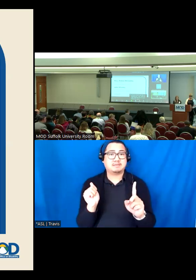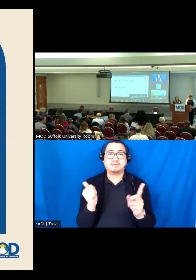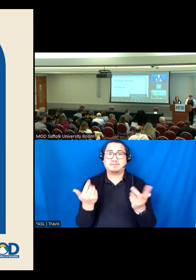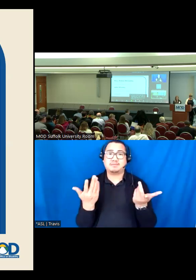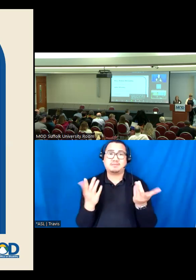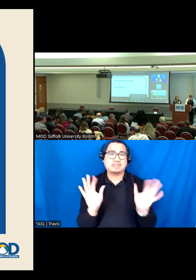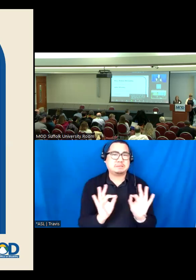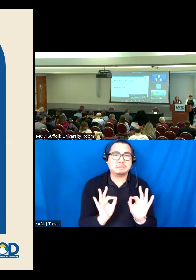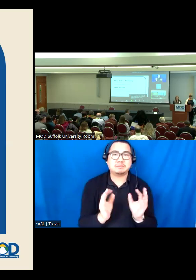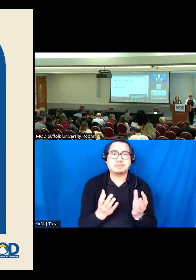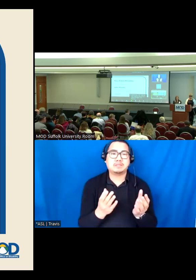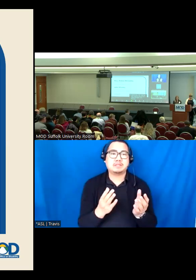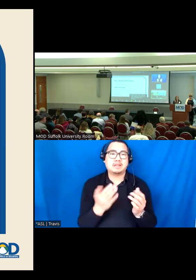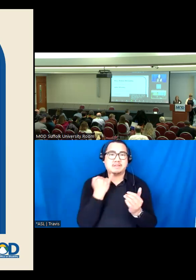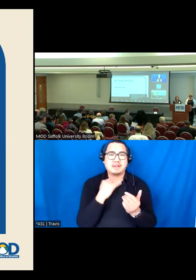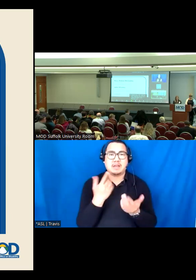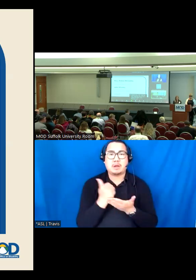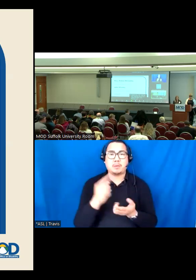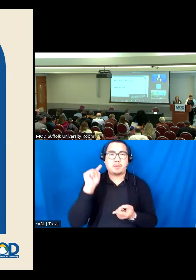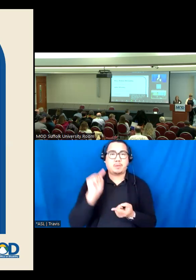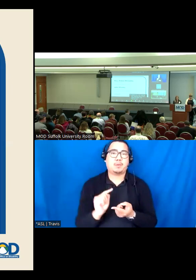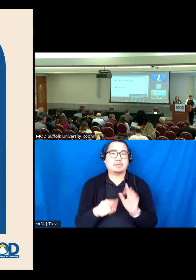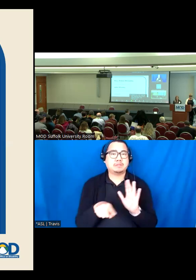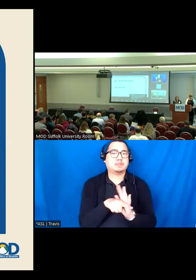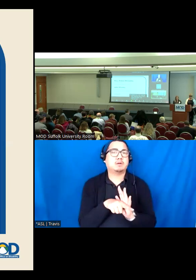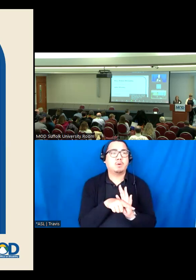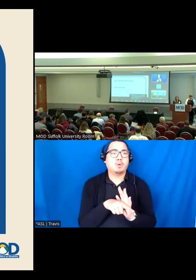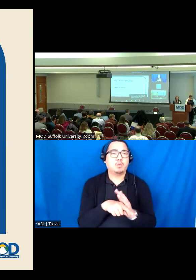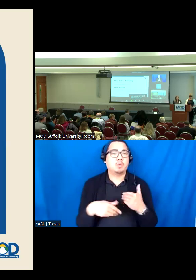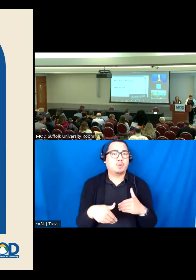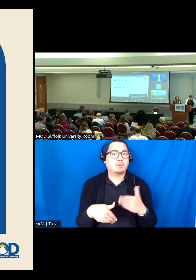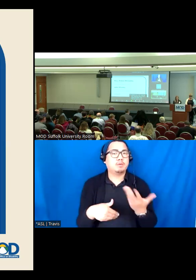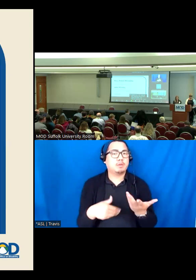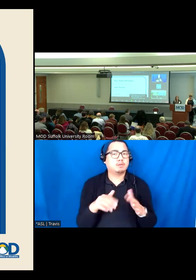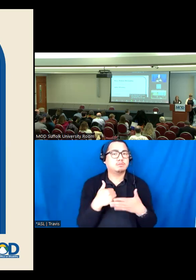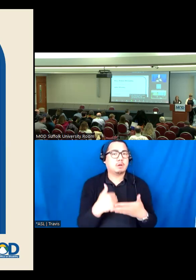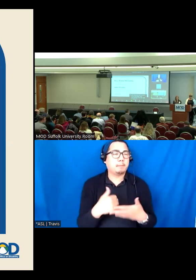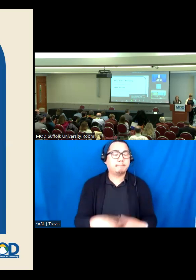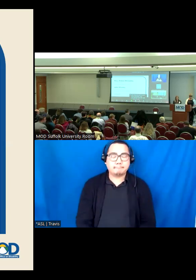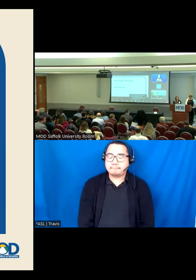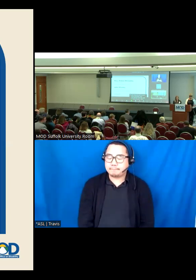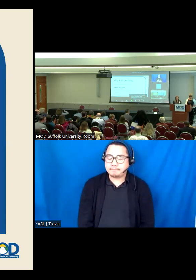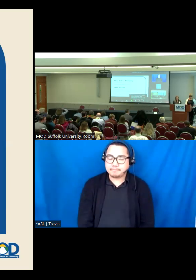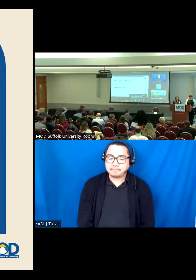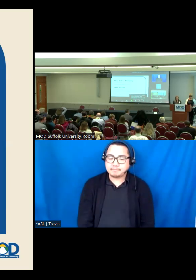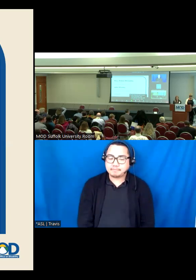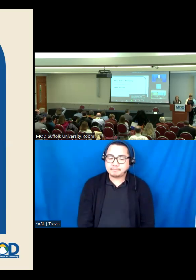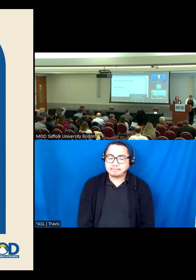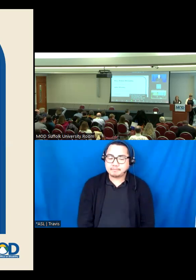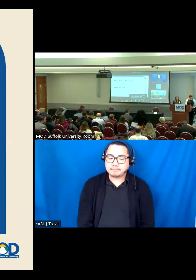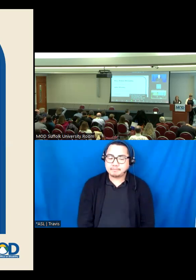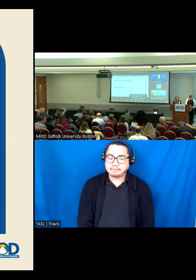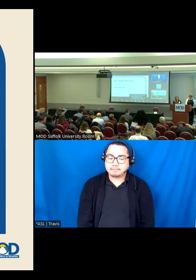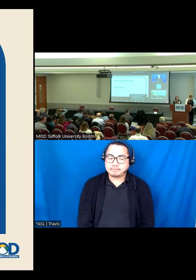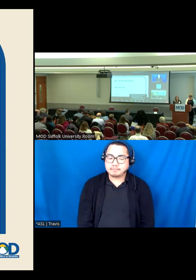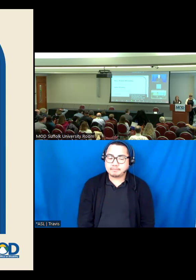way, then that could be something that's helpful. So the program